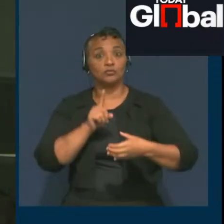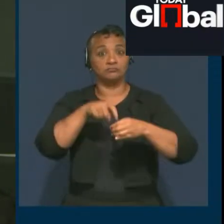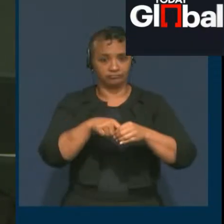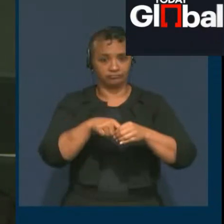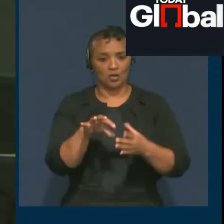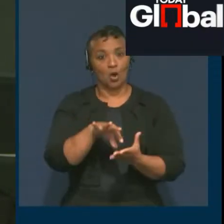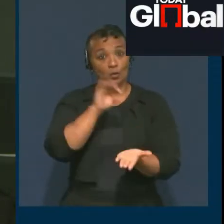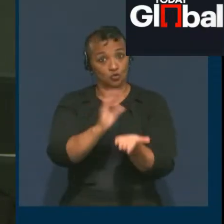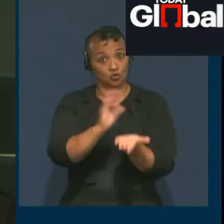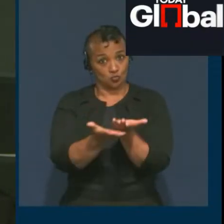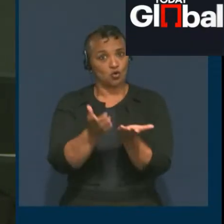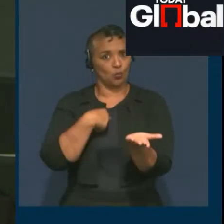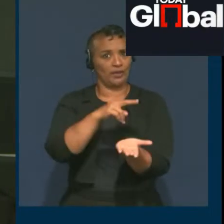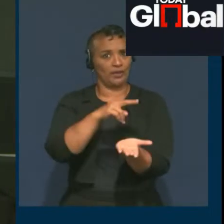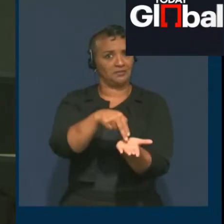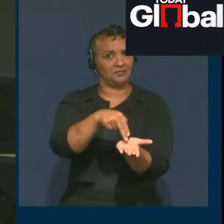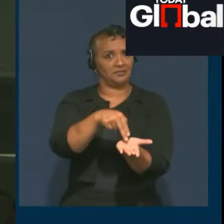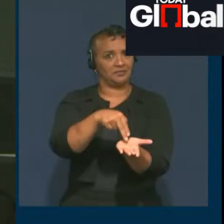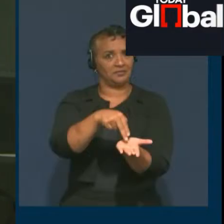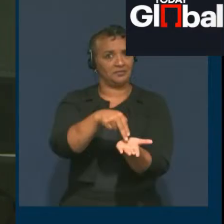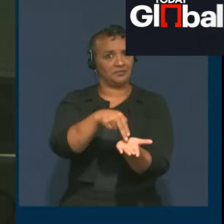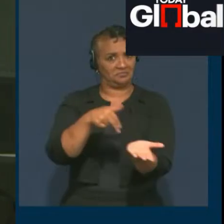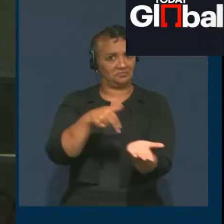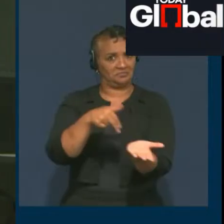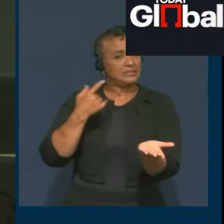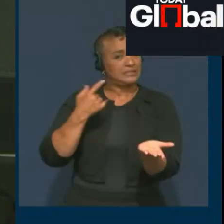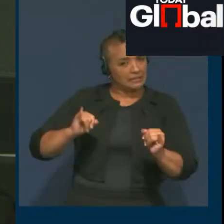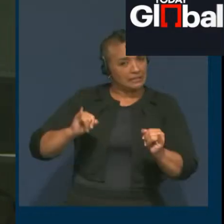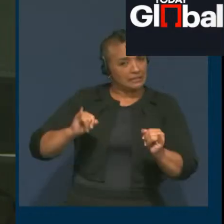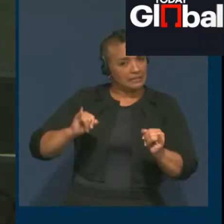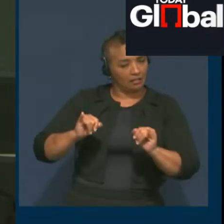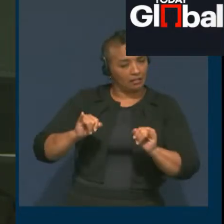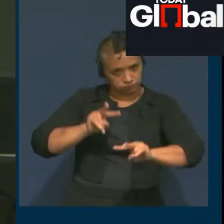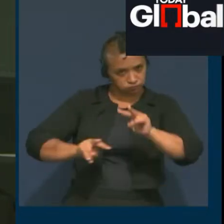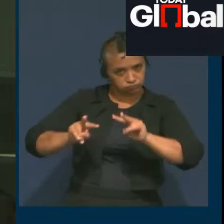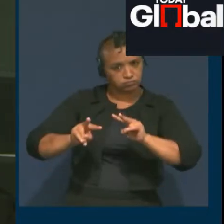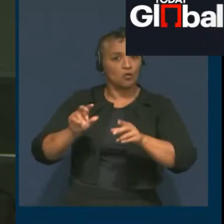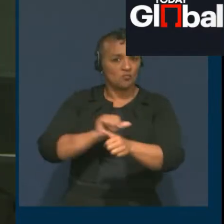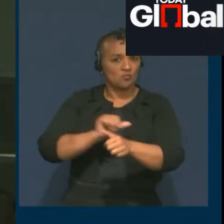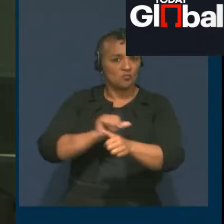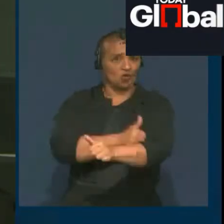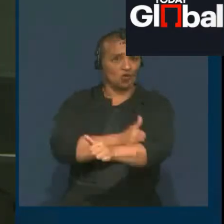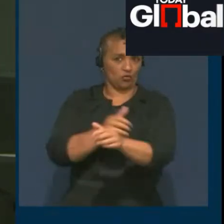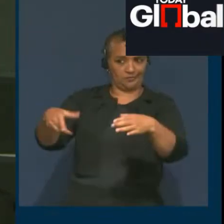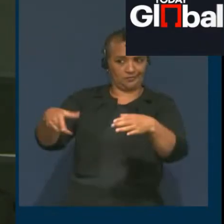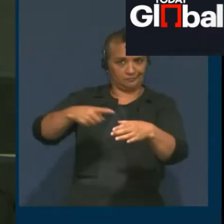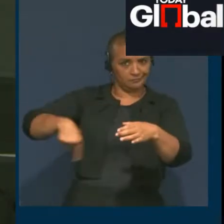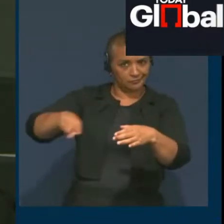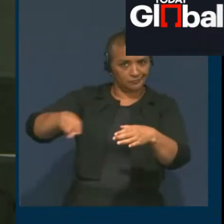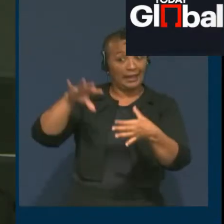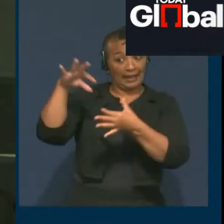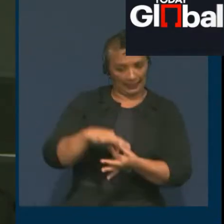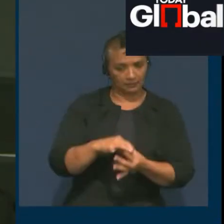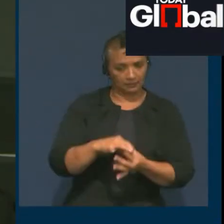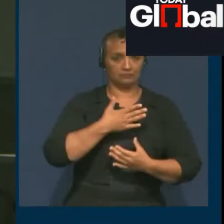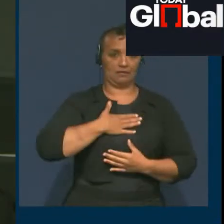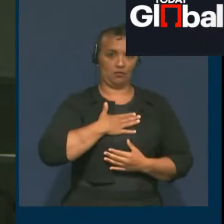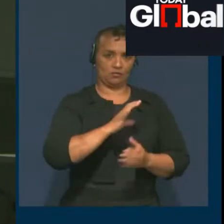optional protocol is still under review by the competent authorities in accordance with our national